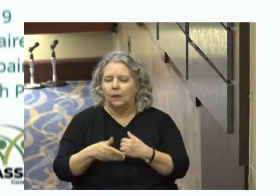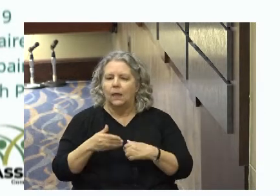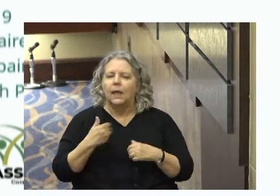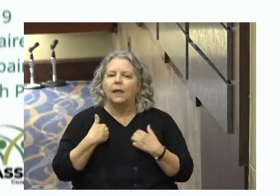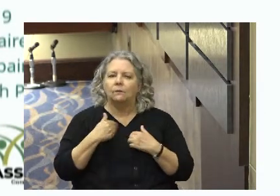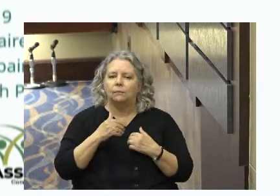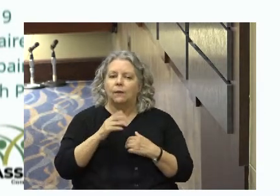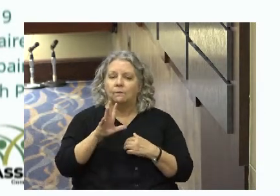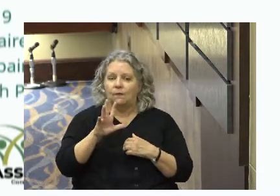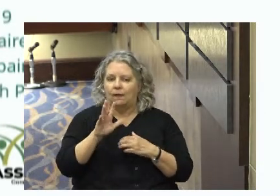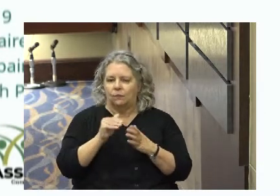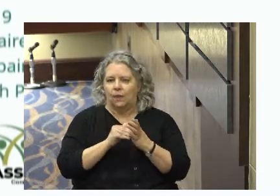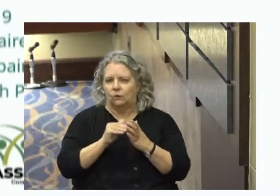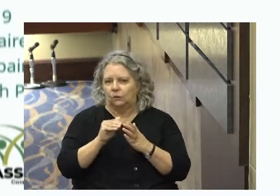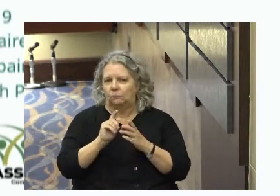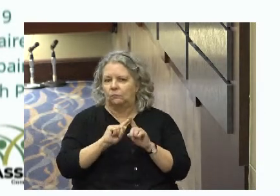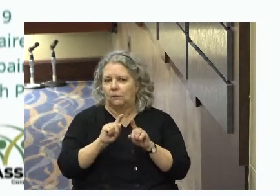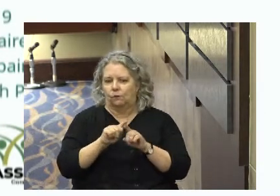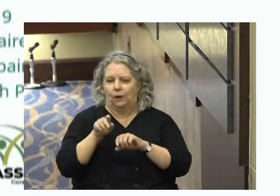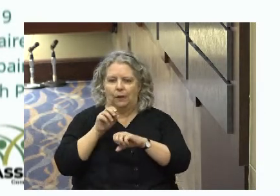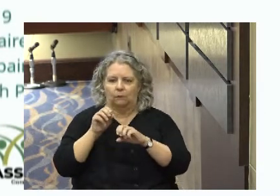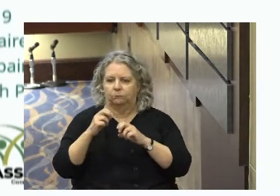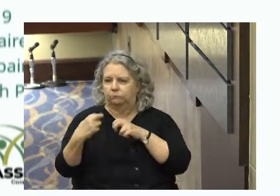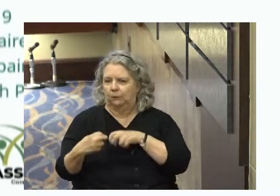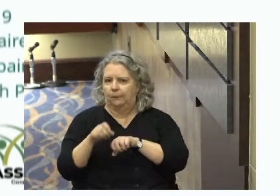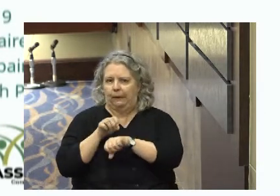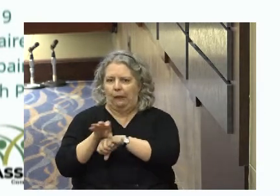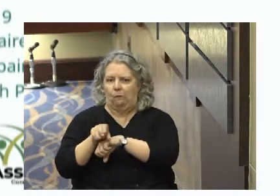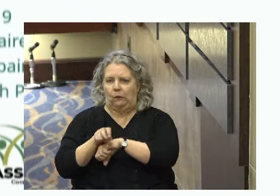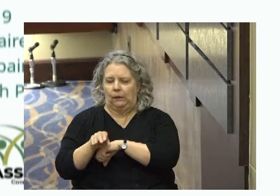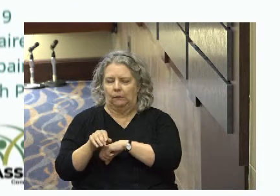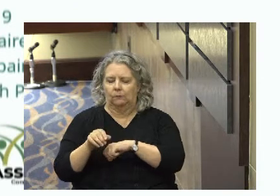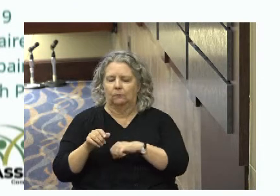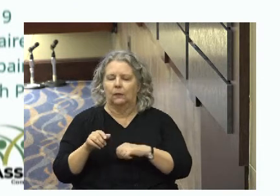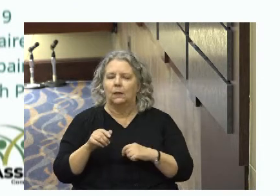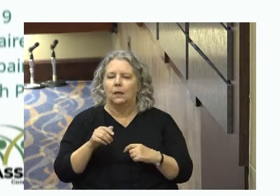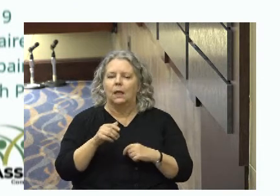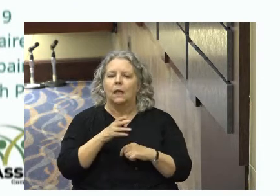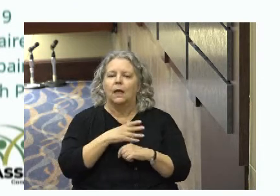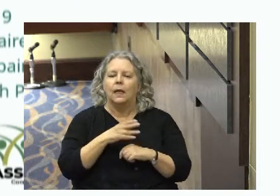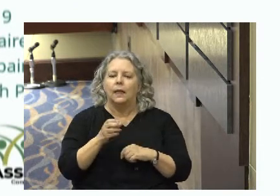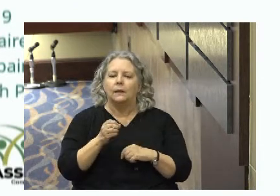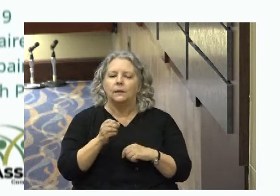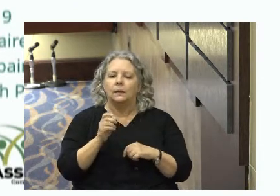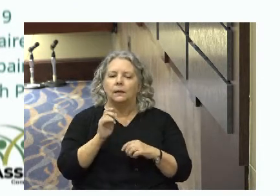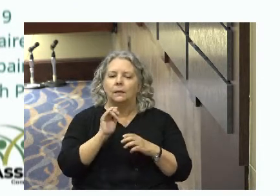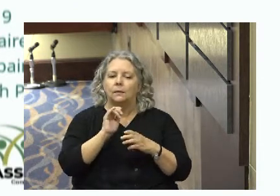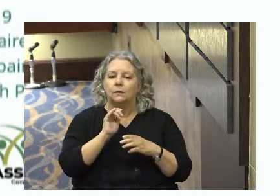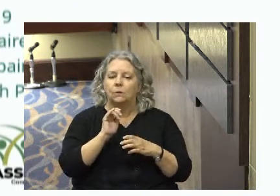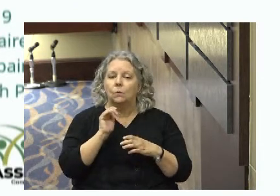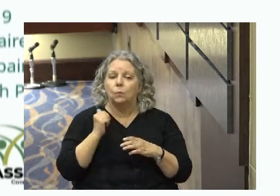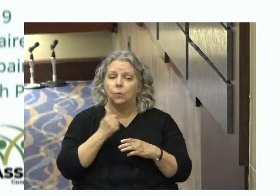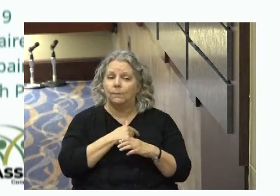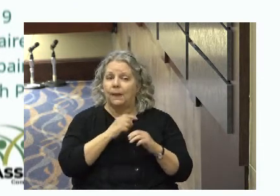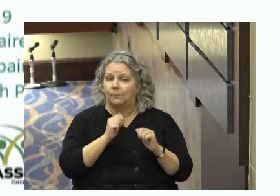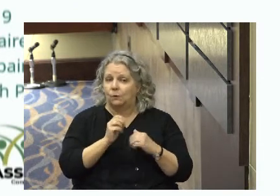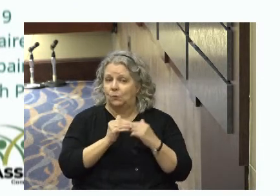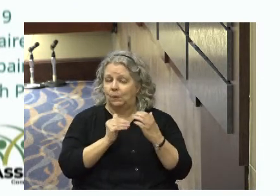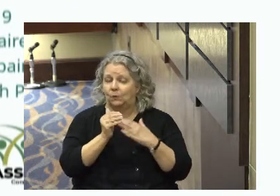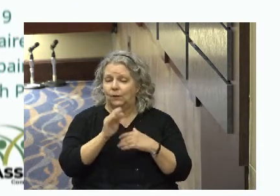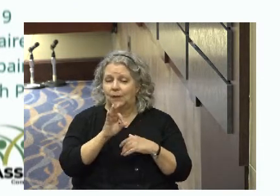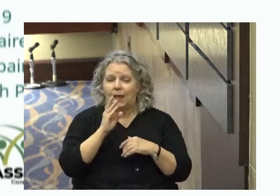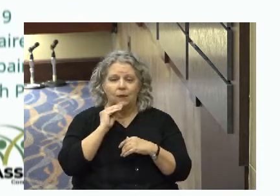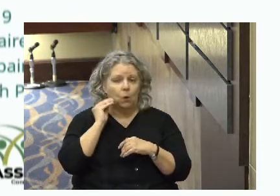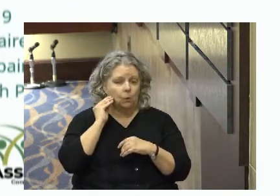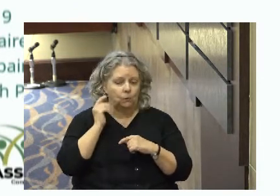the last 3 years. That translates into 48 new homeowners in here in Waco, and we've been able to build 9 homes in that period of time